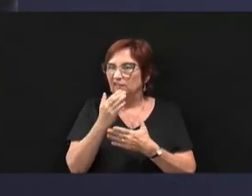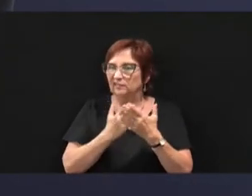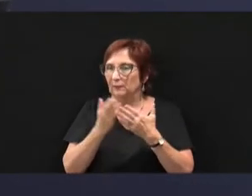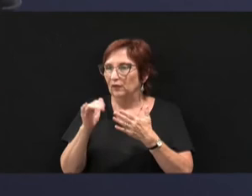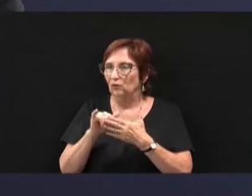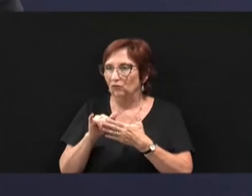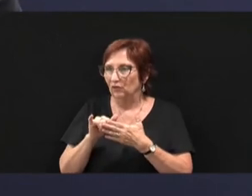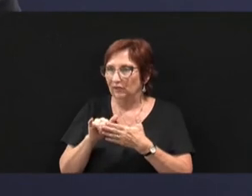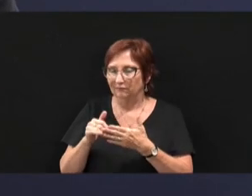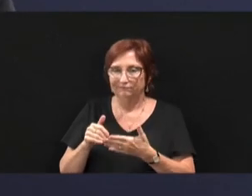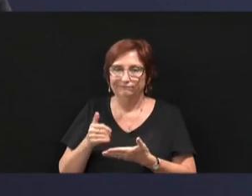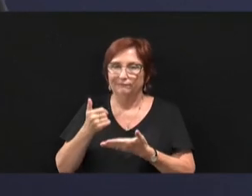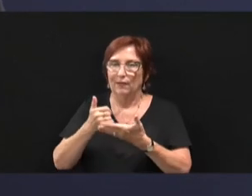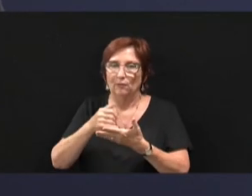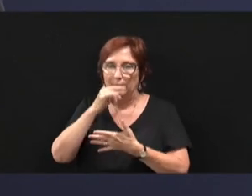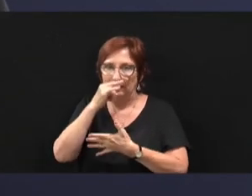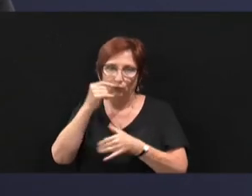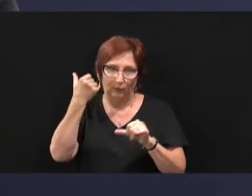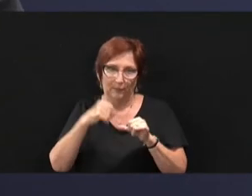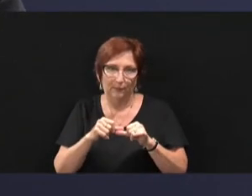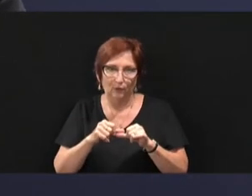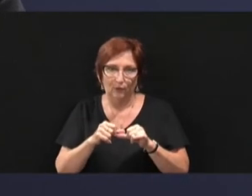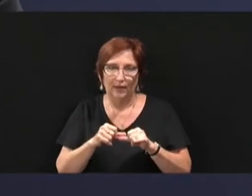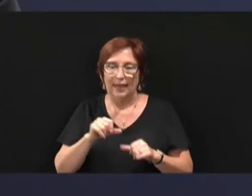like that.